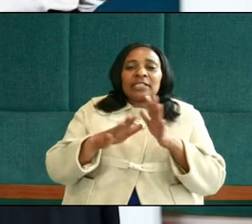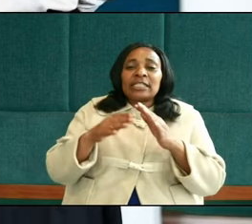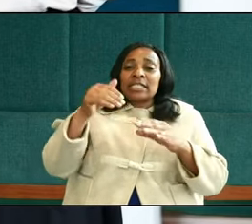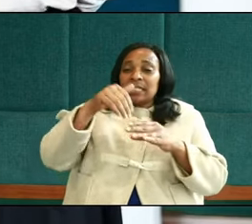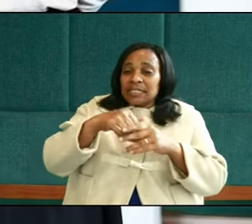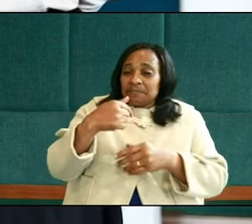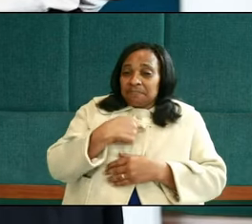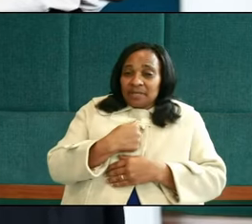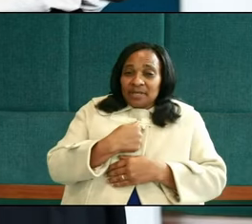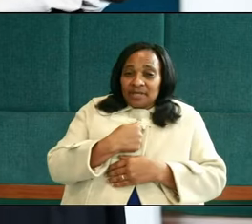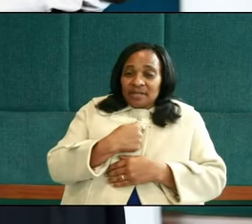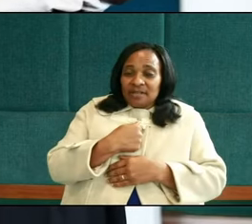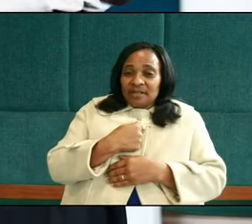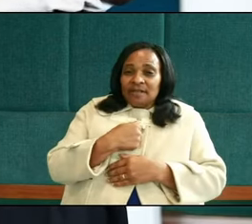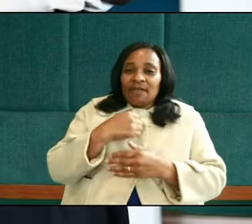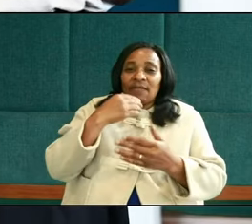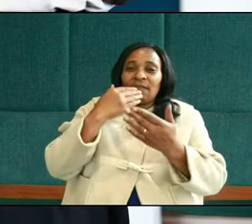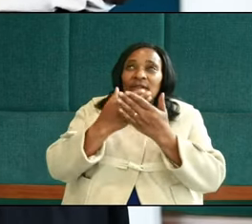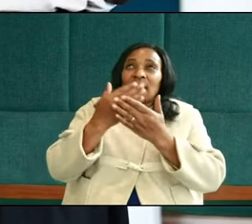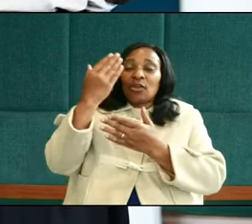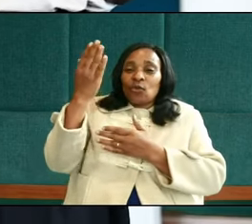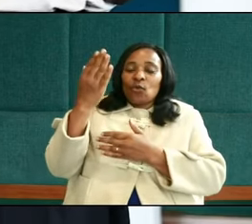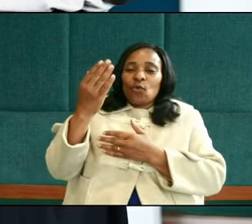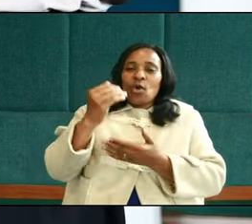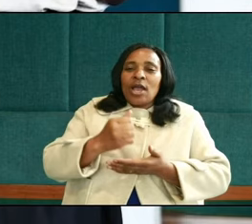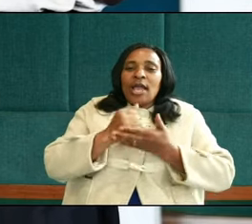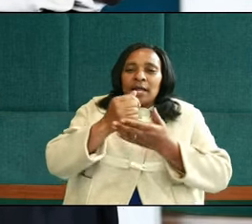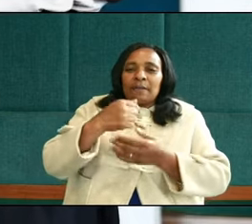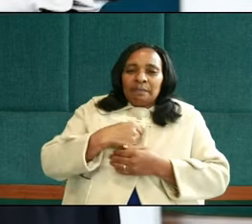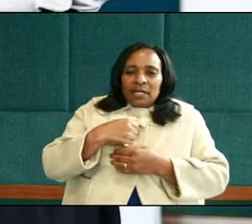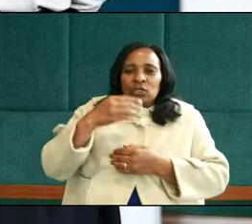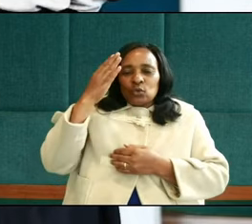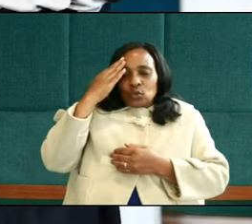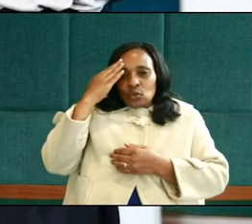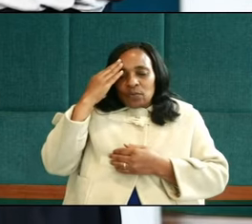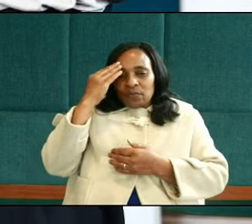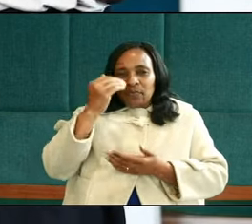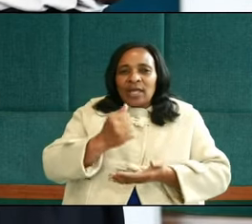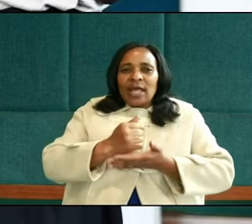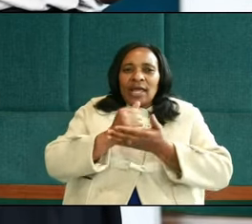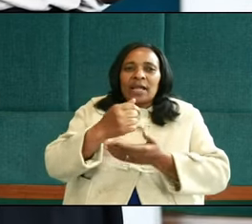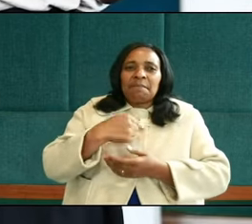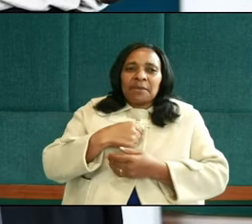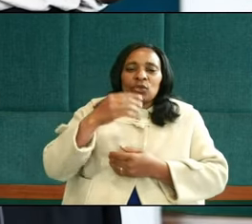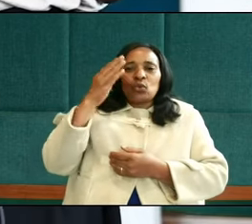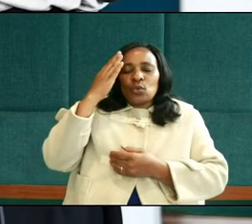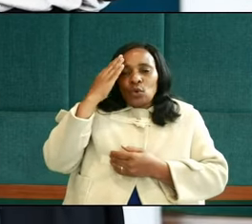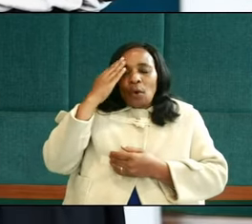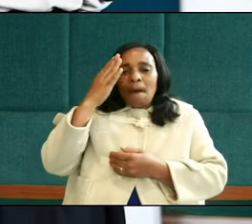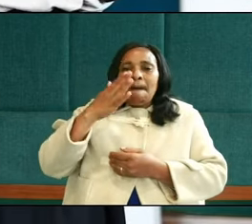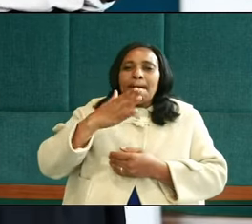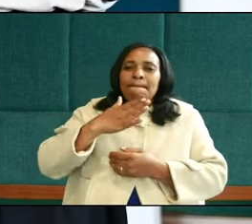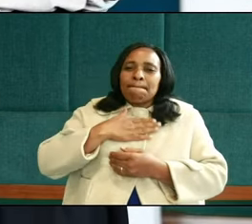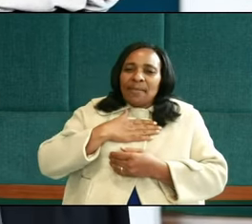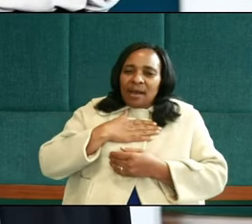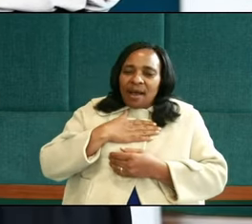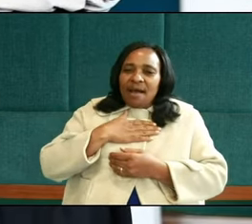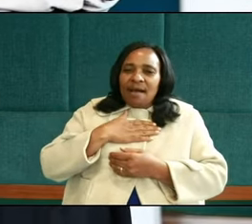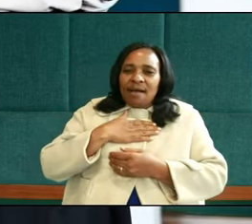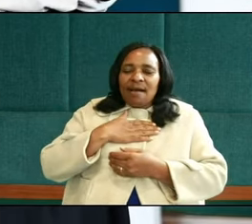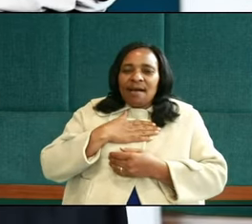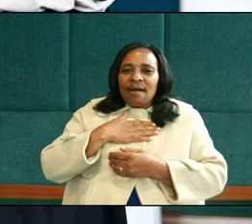inside me. Thank you, help me to know, help me to know my